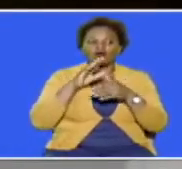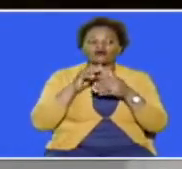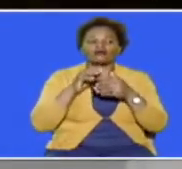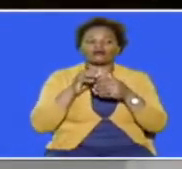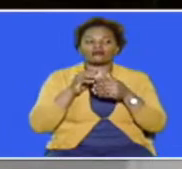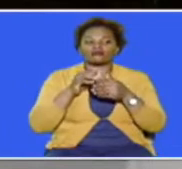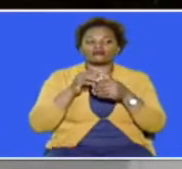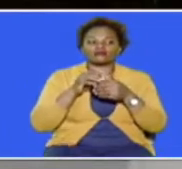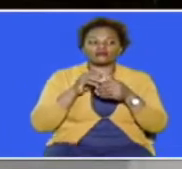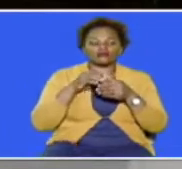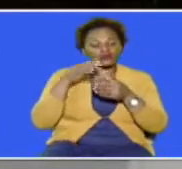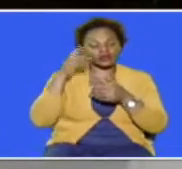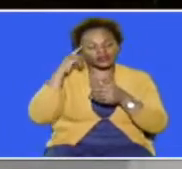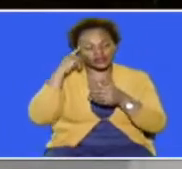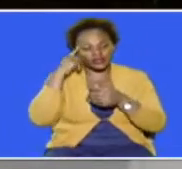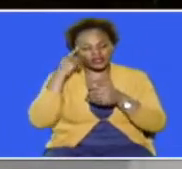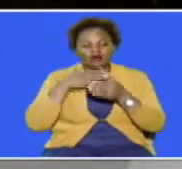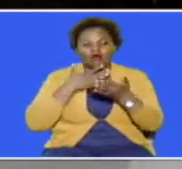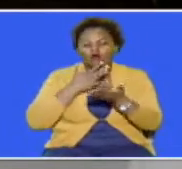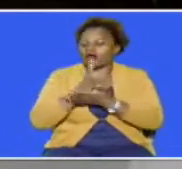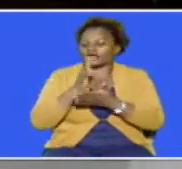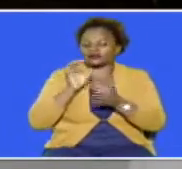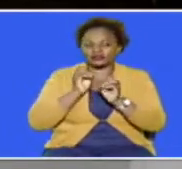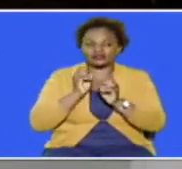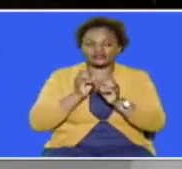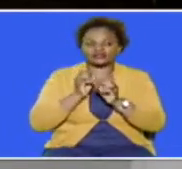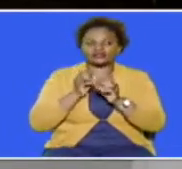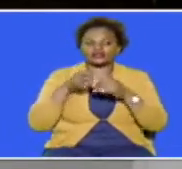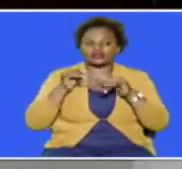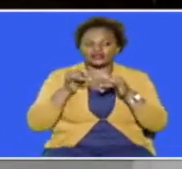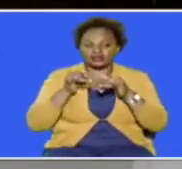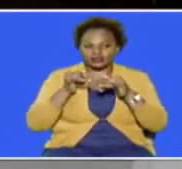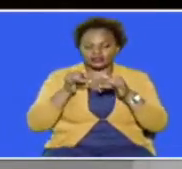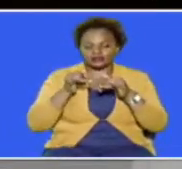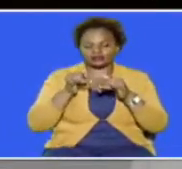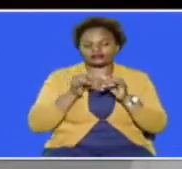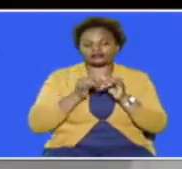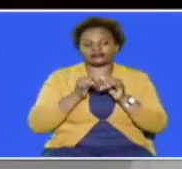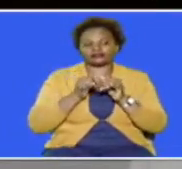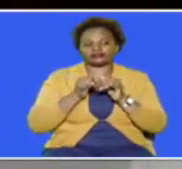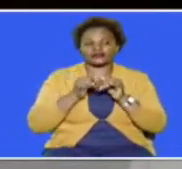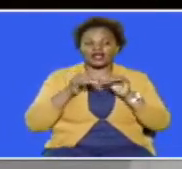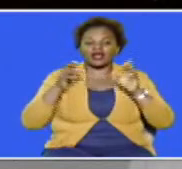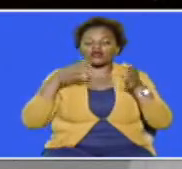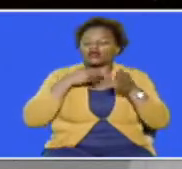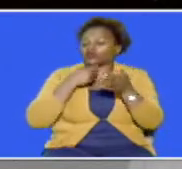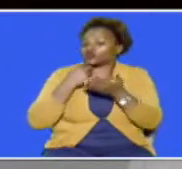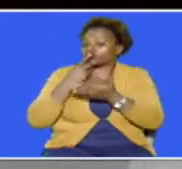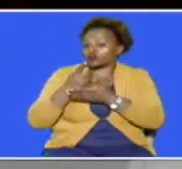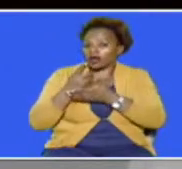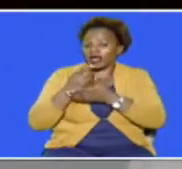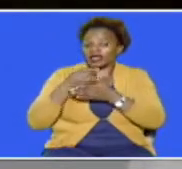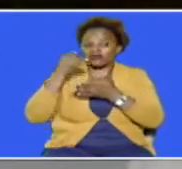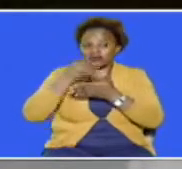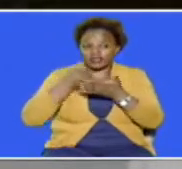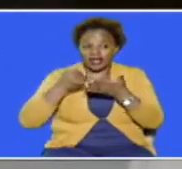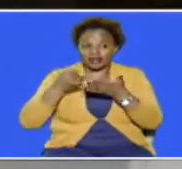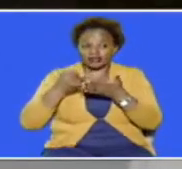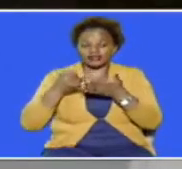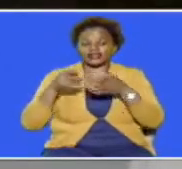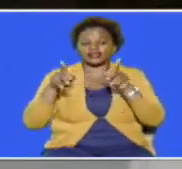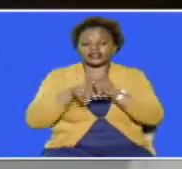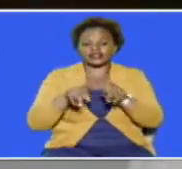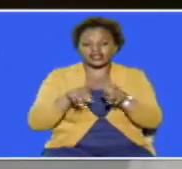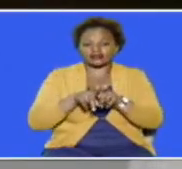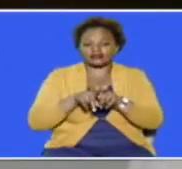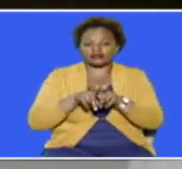we suspect mischief, dishonesty, and attempt to fix us and others. We are not even sure that the document we signed is the same